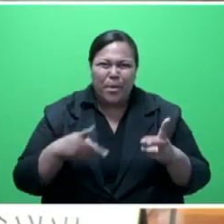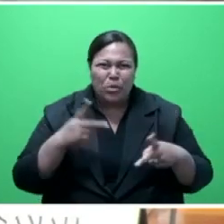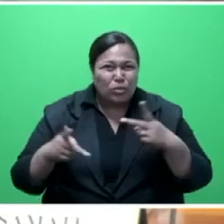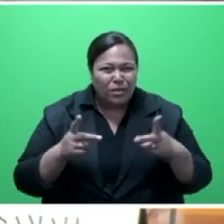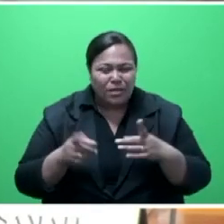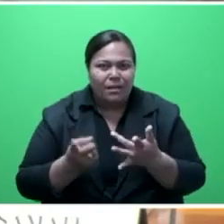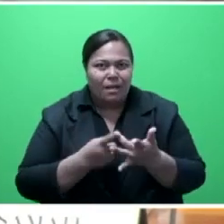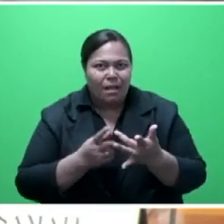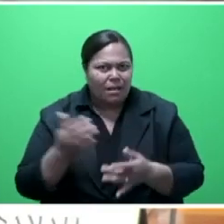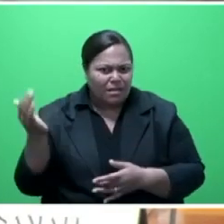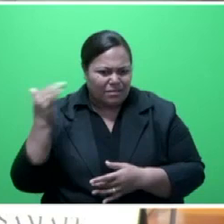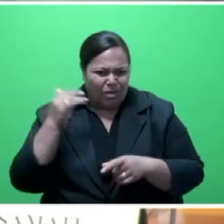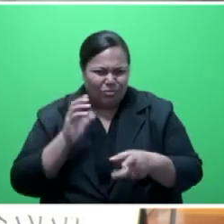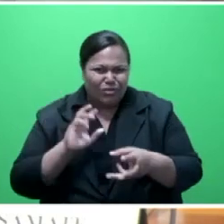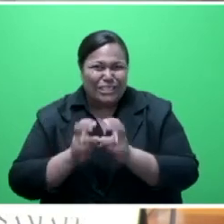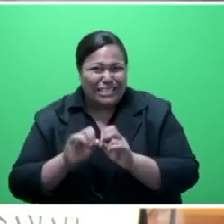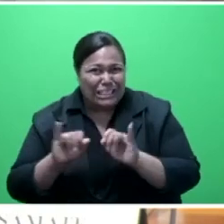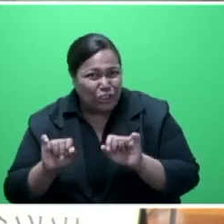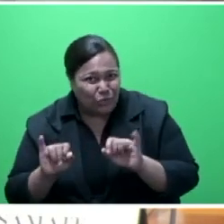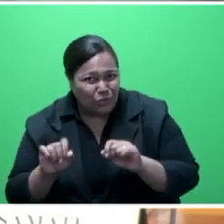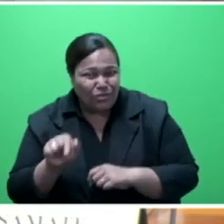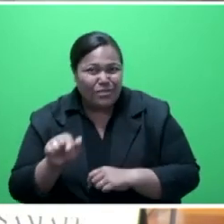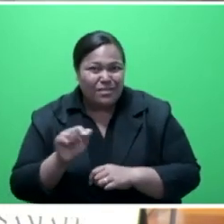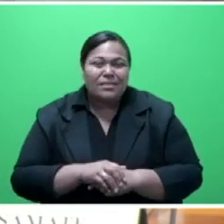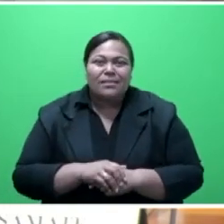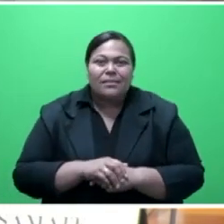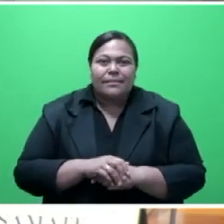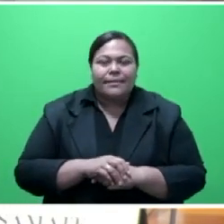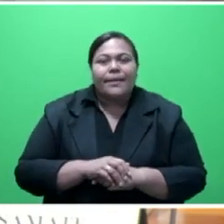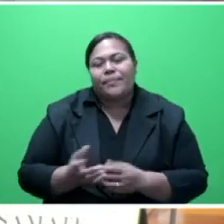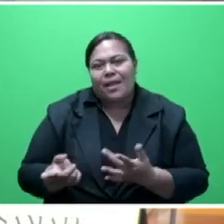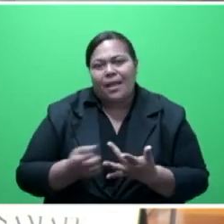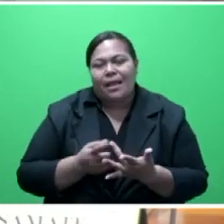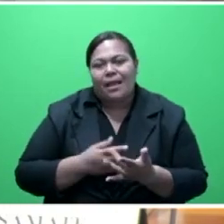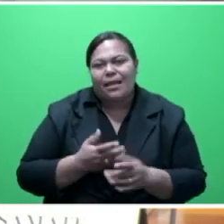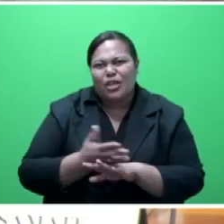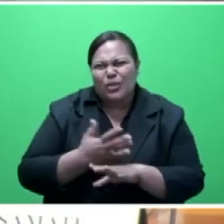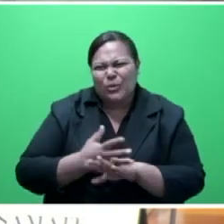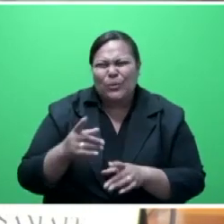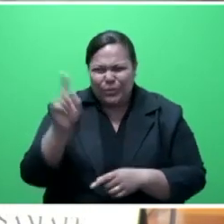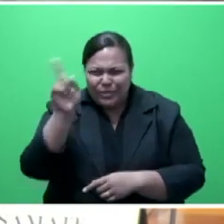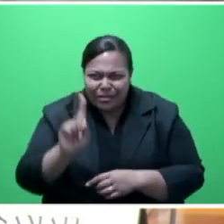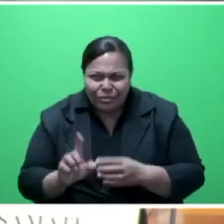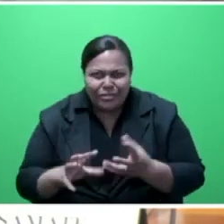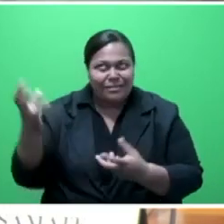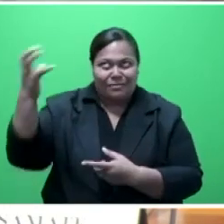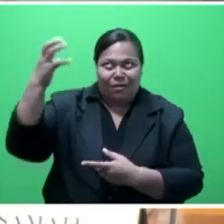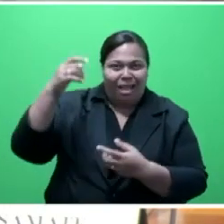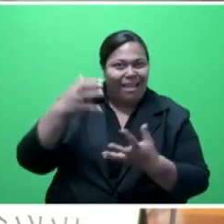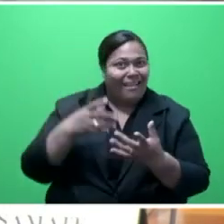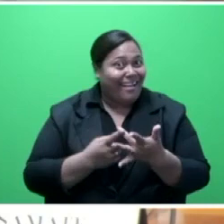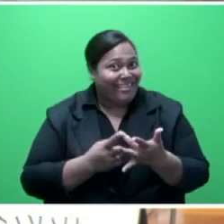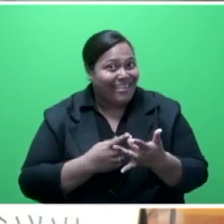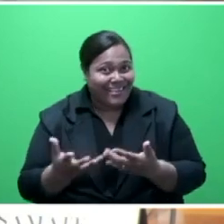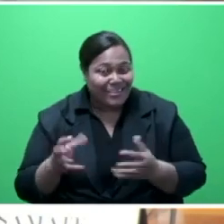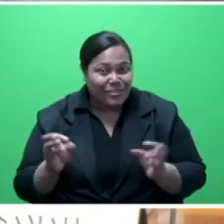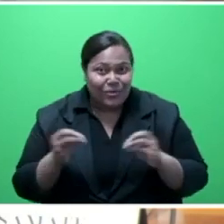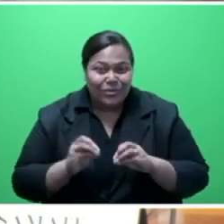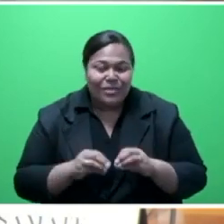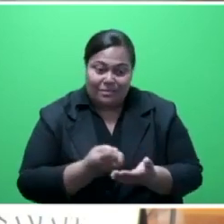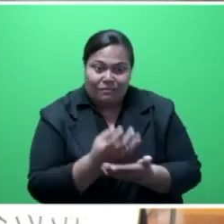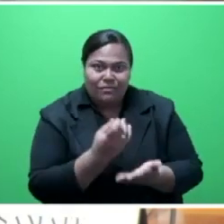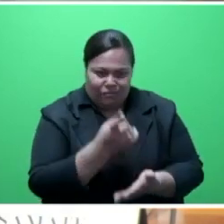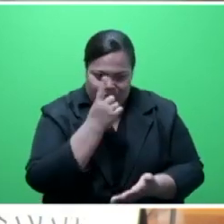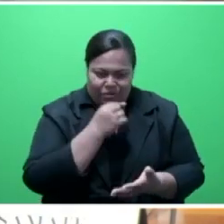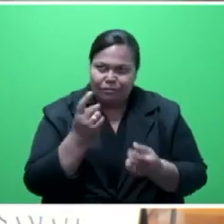waste management strategies, adopting renewable energy sources, and reducing energy consumption, Savu has the chance to prove